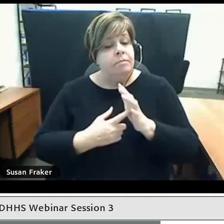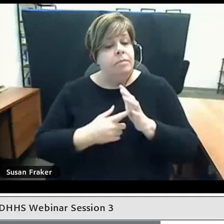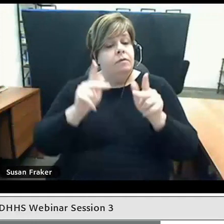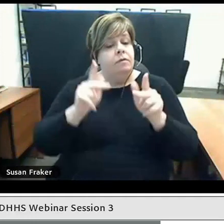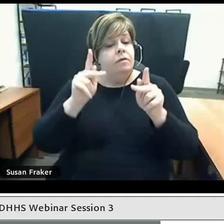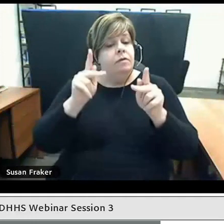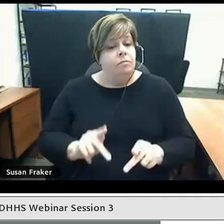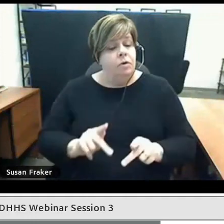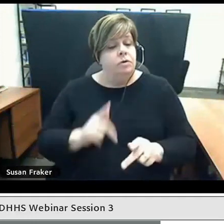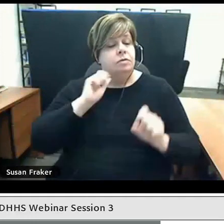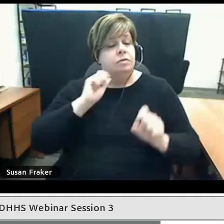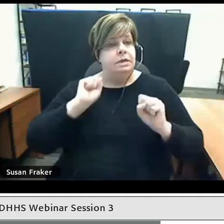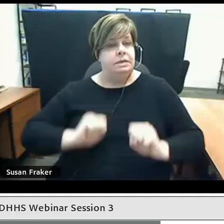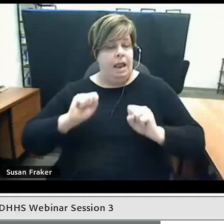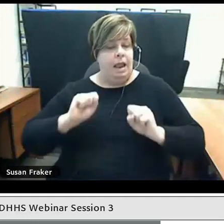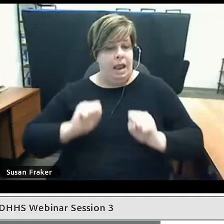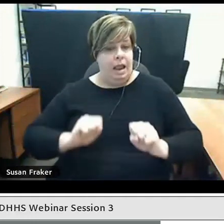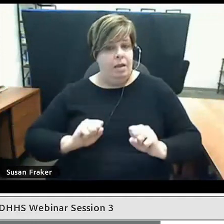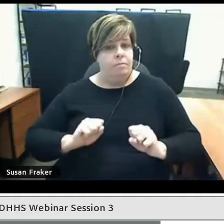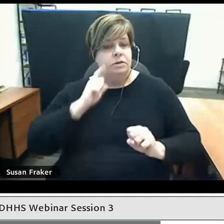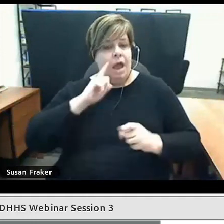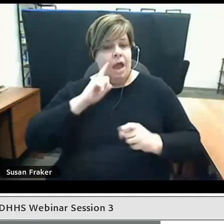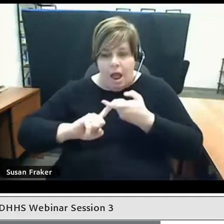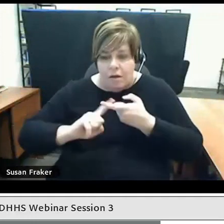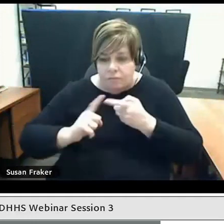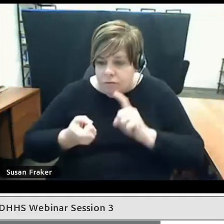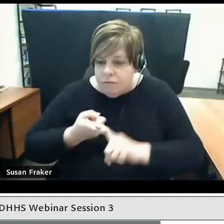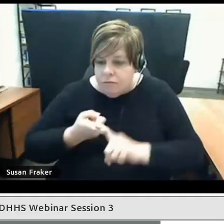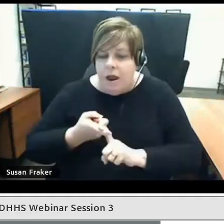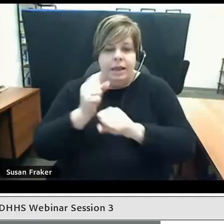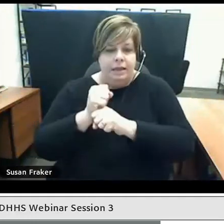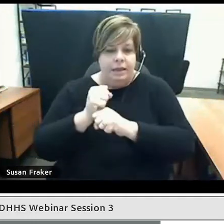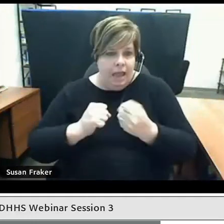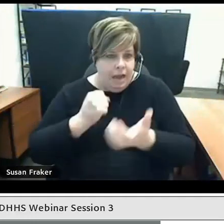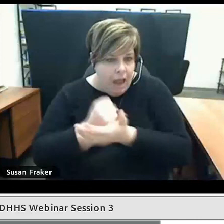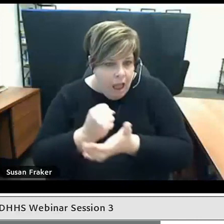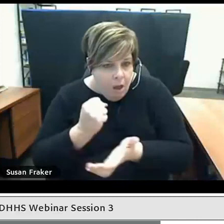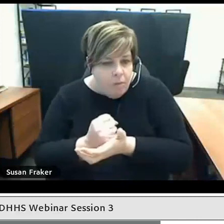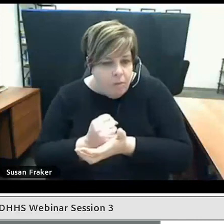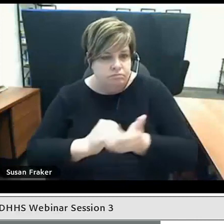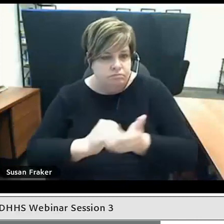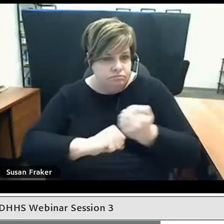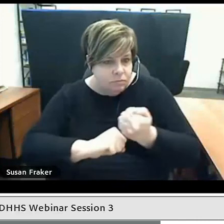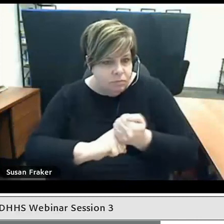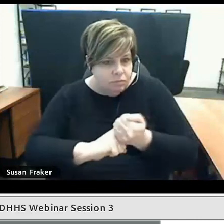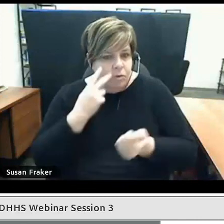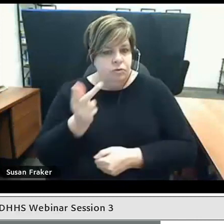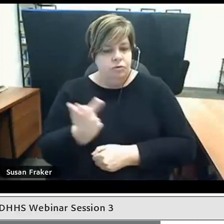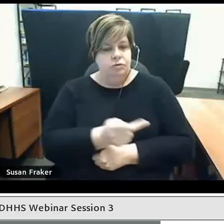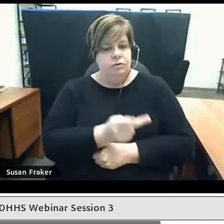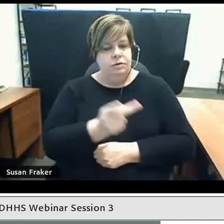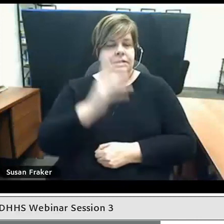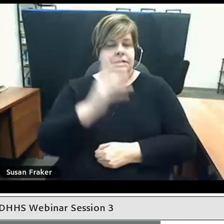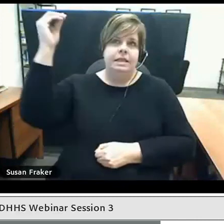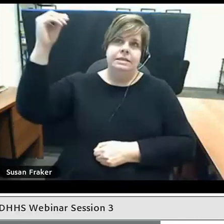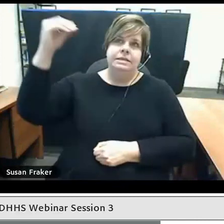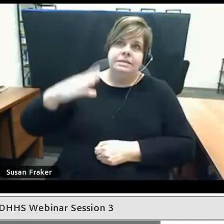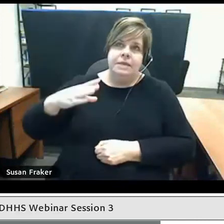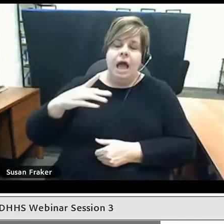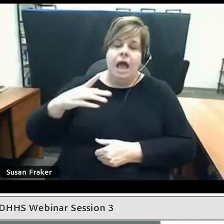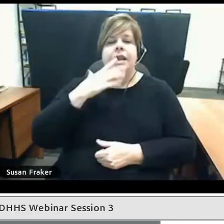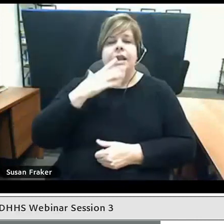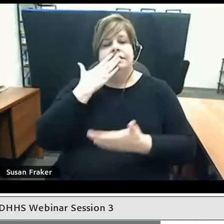is able to have a friend and get some help from them, and you can see there's a sun in the sky. It's a very